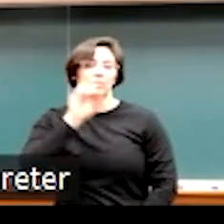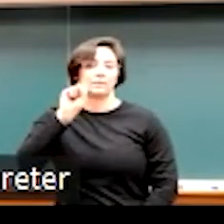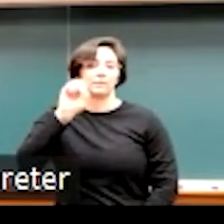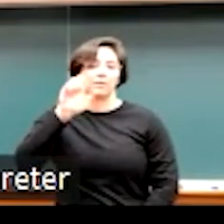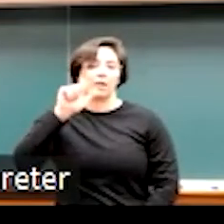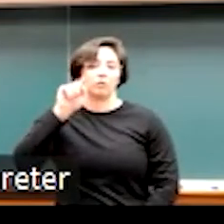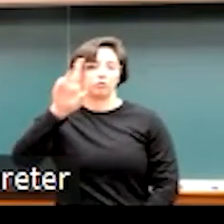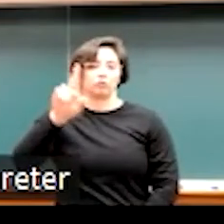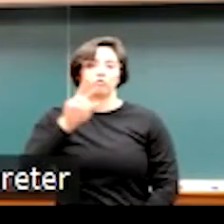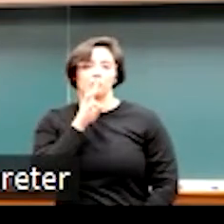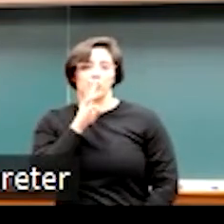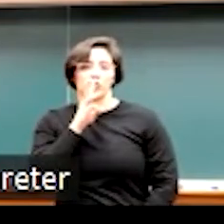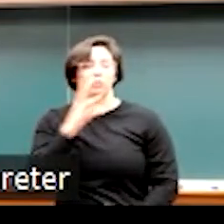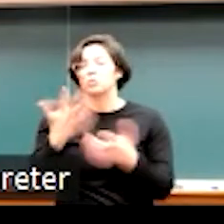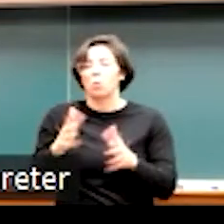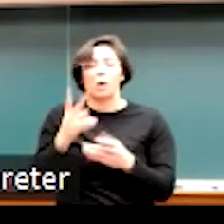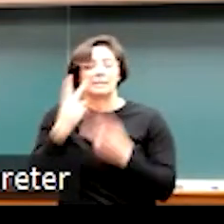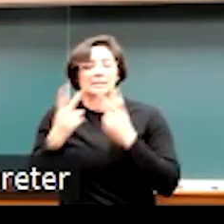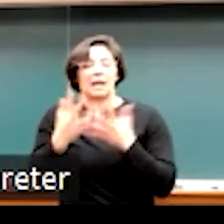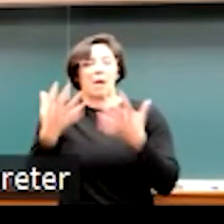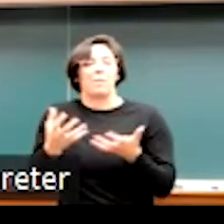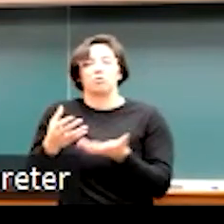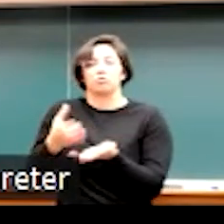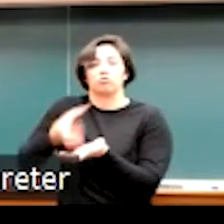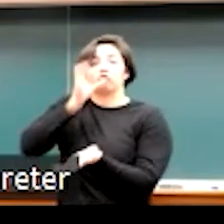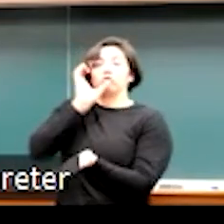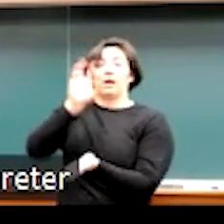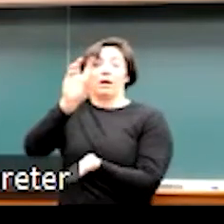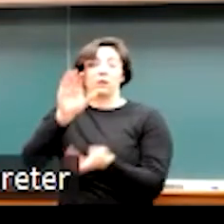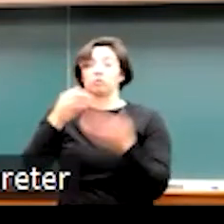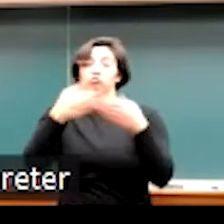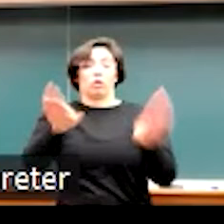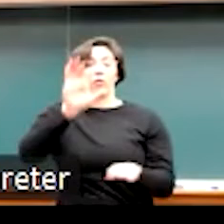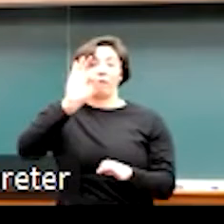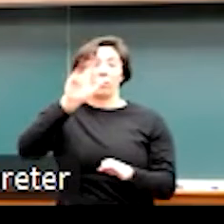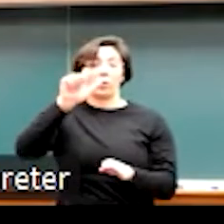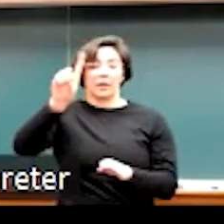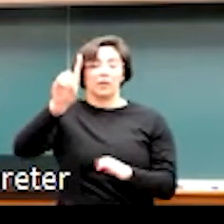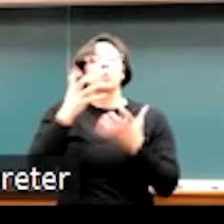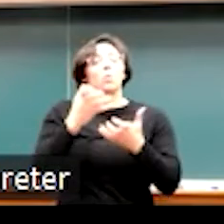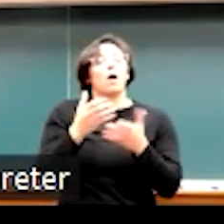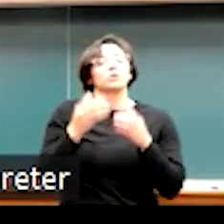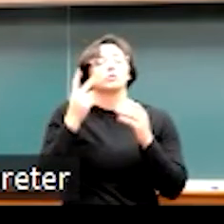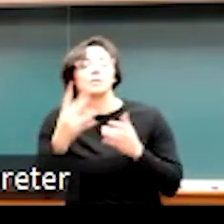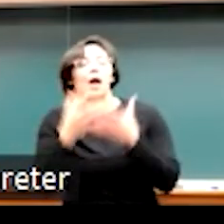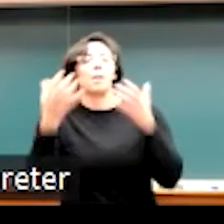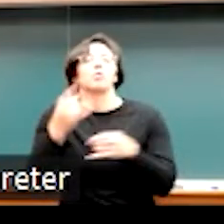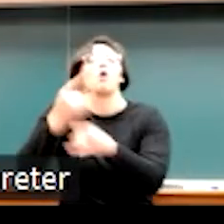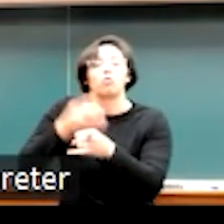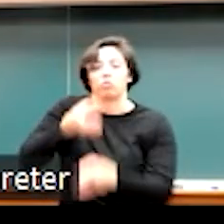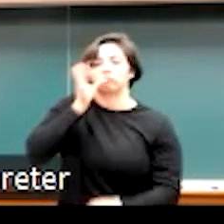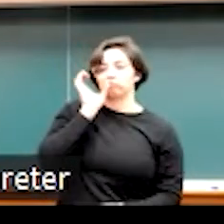the effect of pain as a motivator of wanting to drink fluids. We want to test it as a motivator of wanting to consume